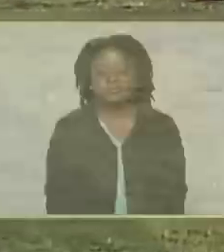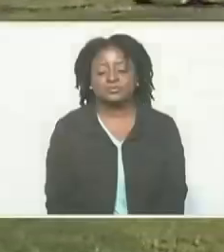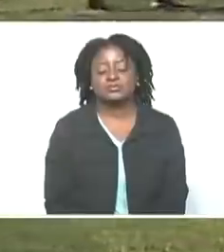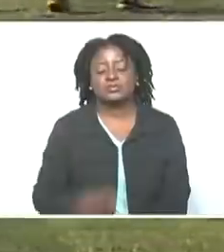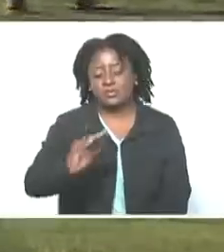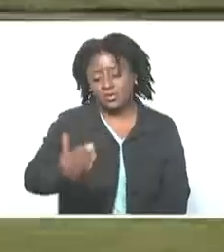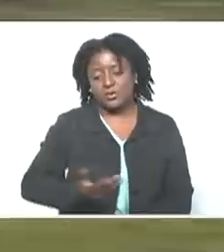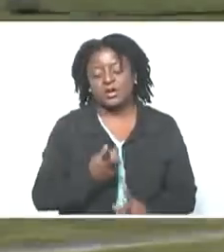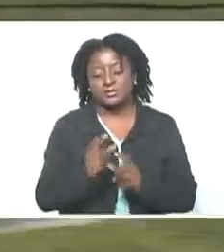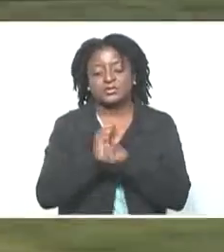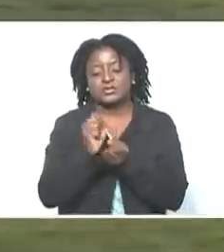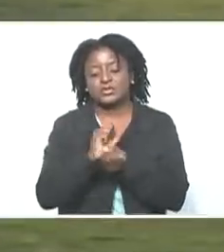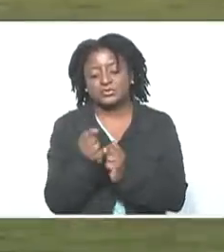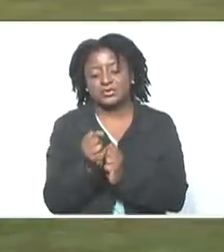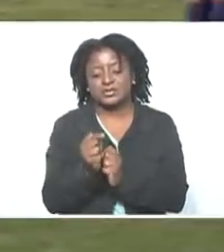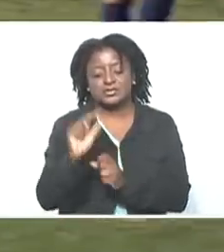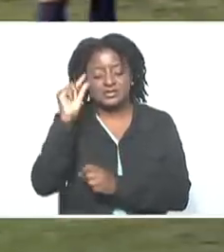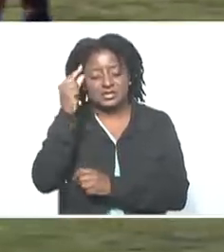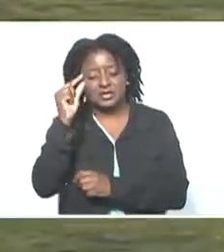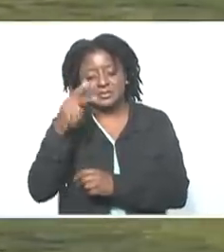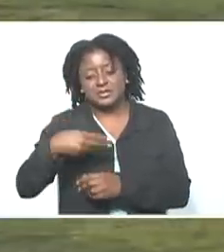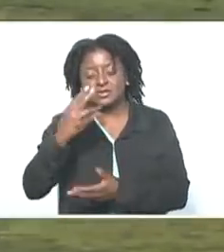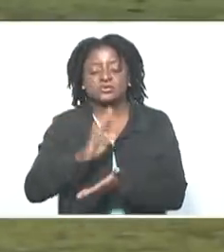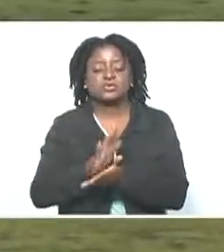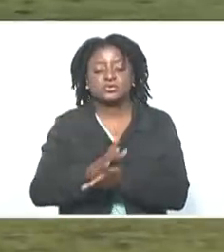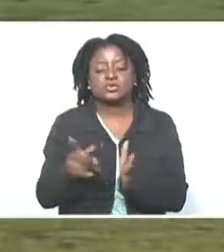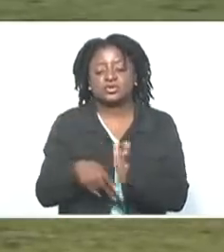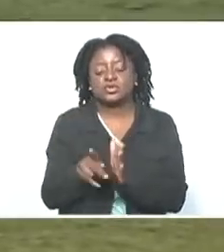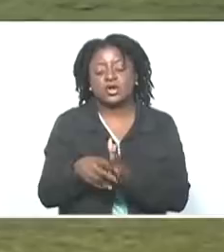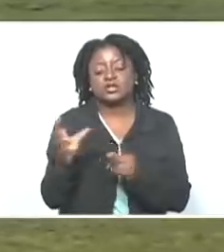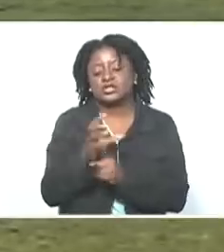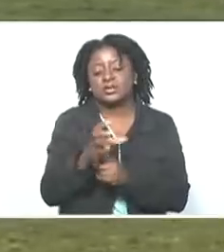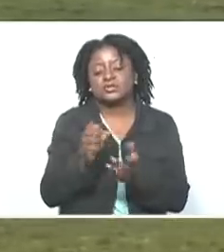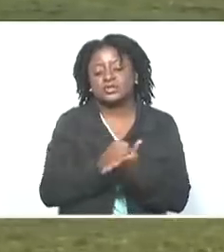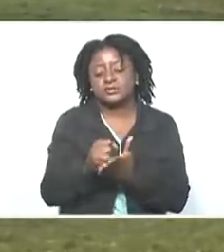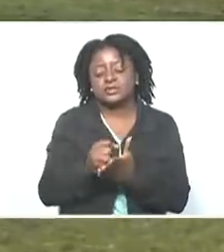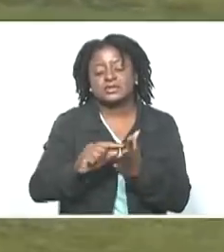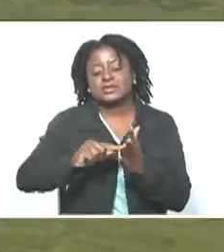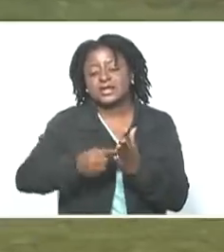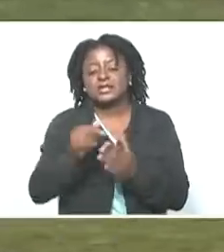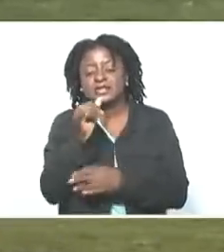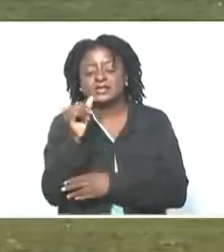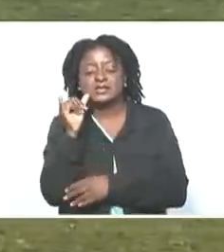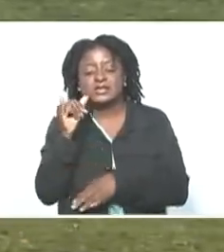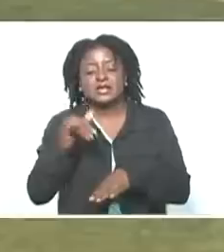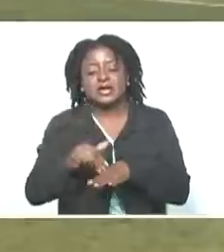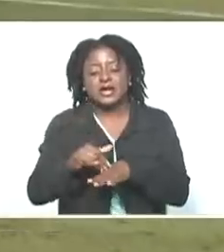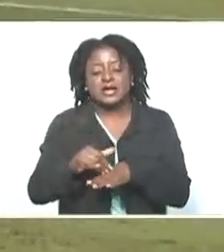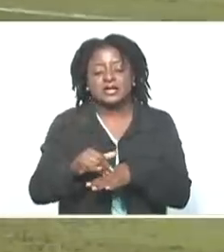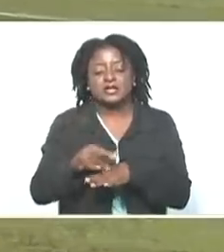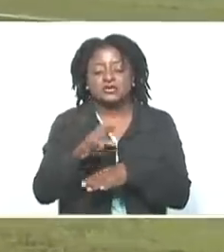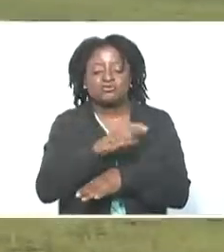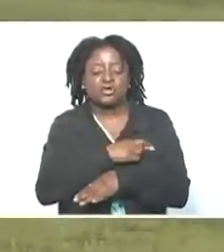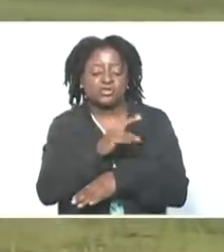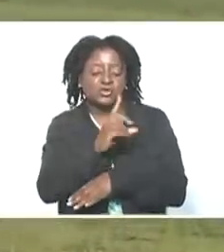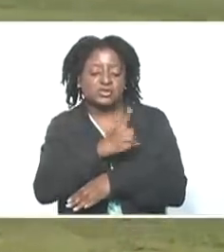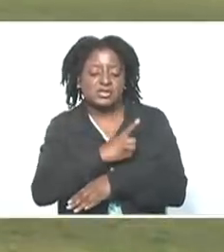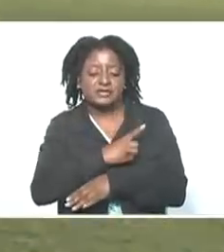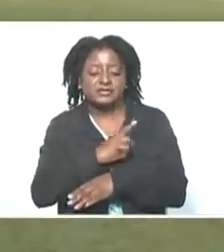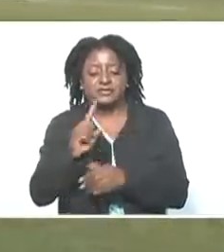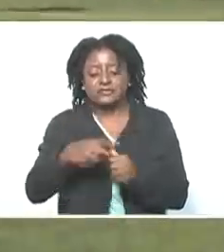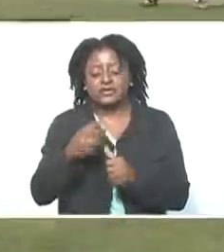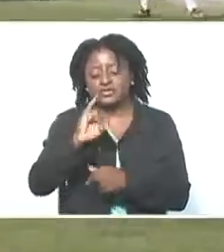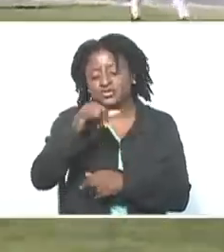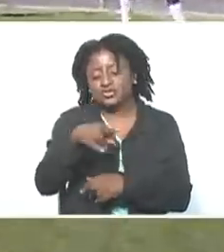Welcome to sports, everybody. The Government Secondary School Soccer Championships kicking off yesterday at the Roscoe Davies pitch. Up first in junior